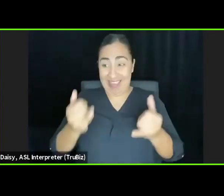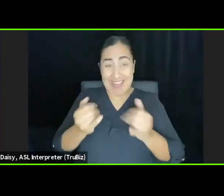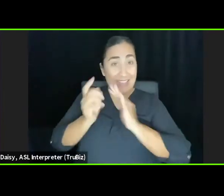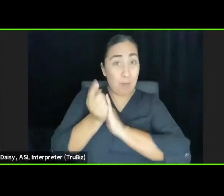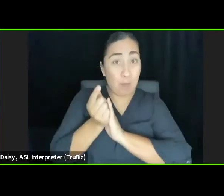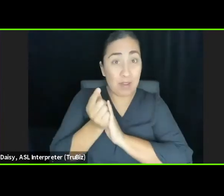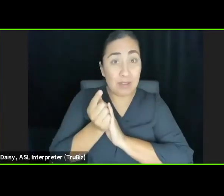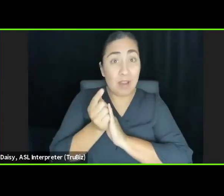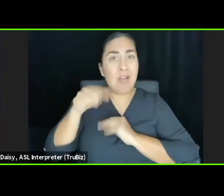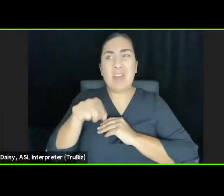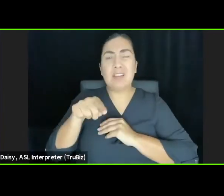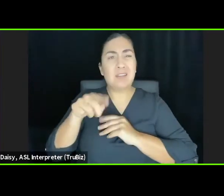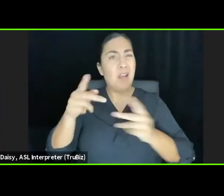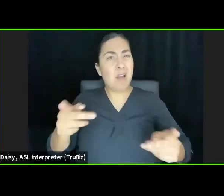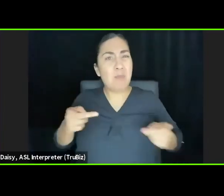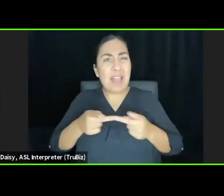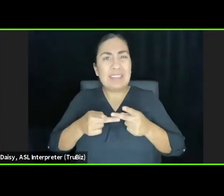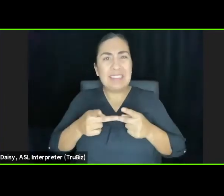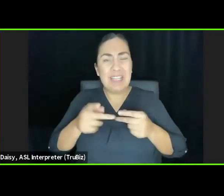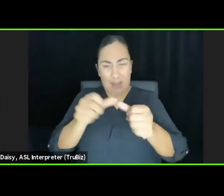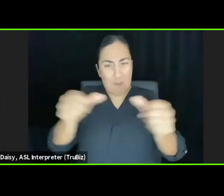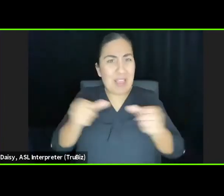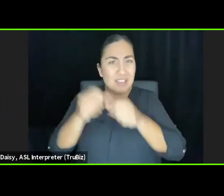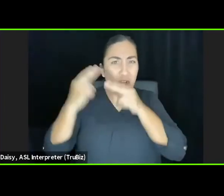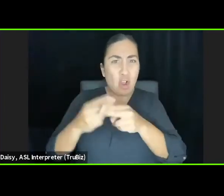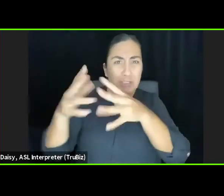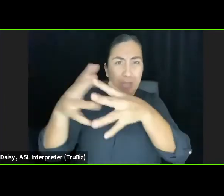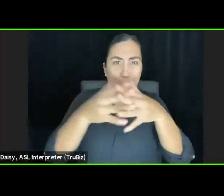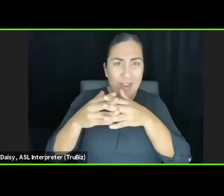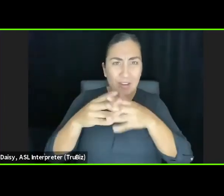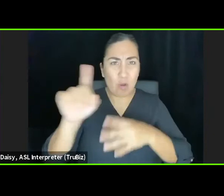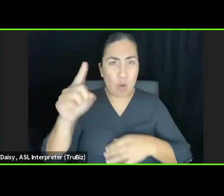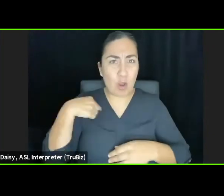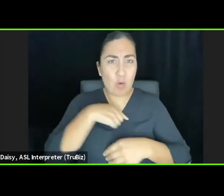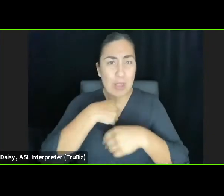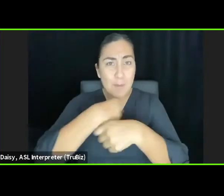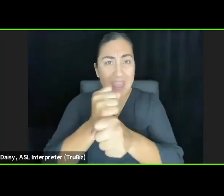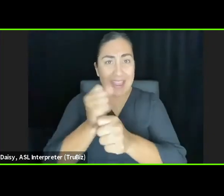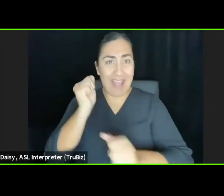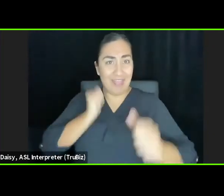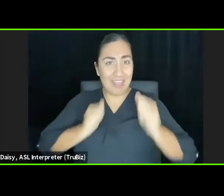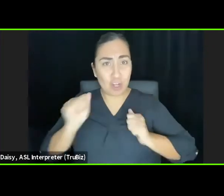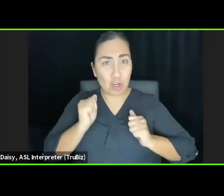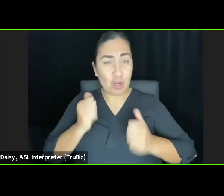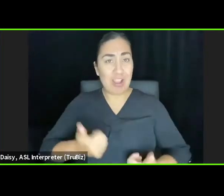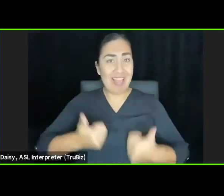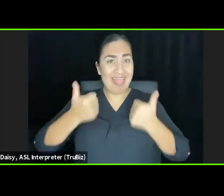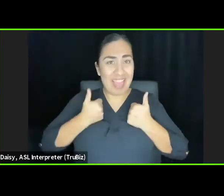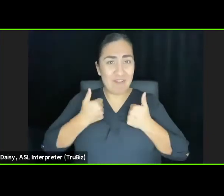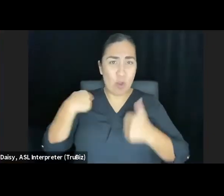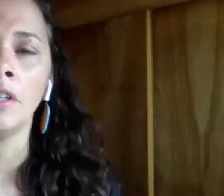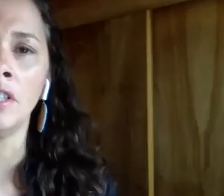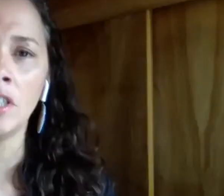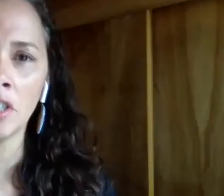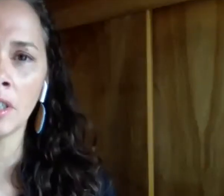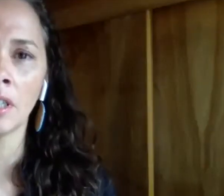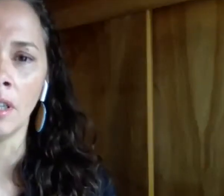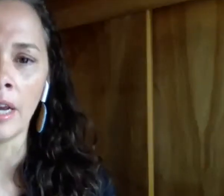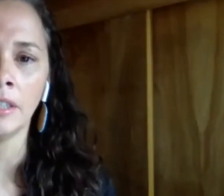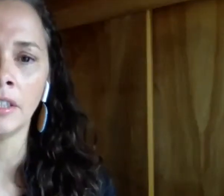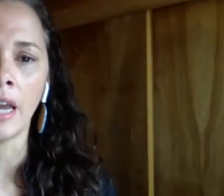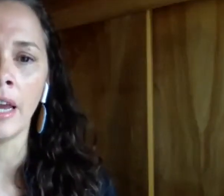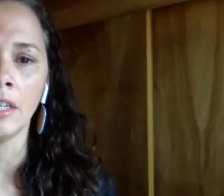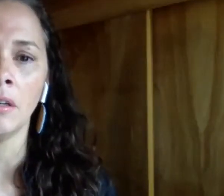place called America, this place where we make theater and live, this place where we protest and die, is built on